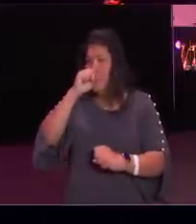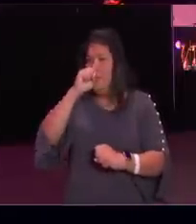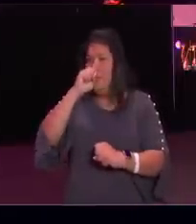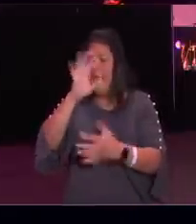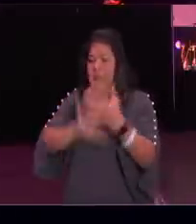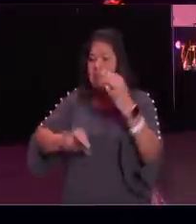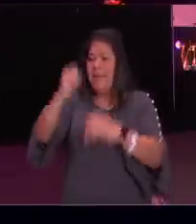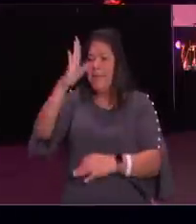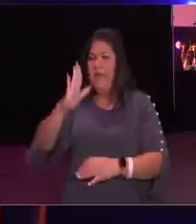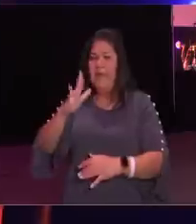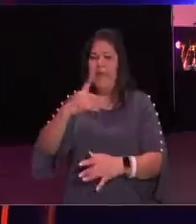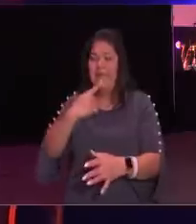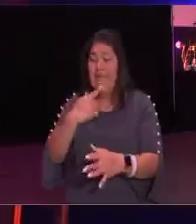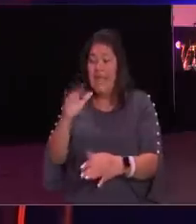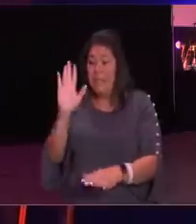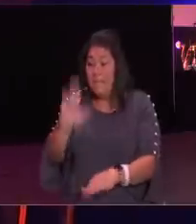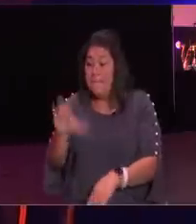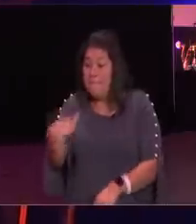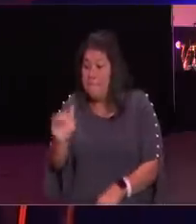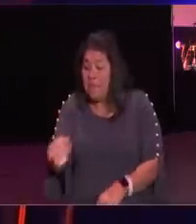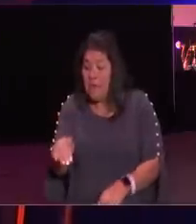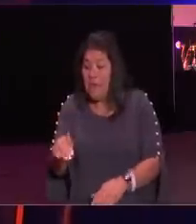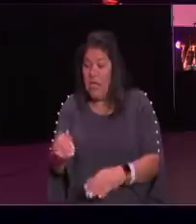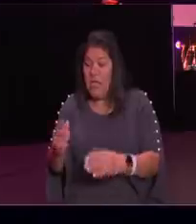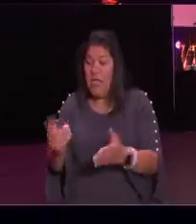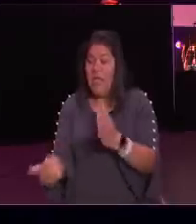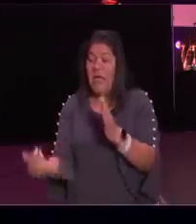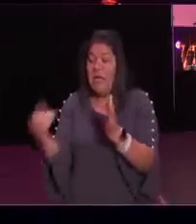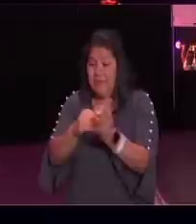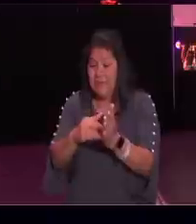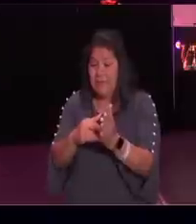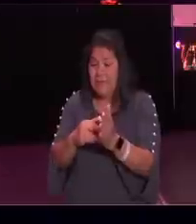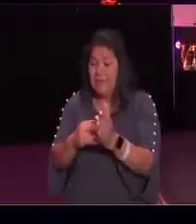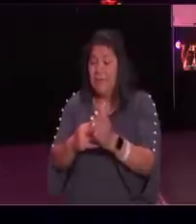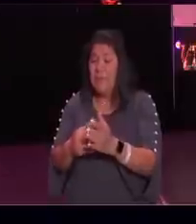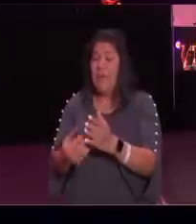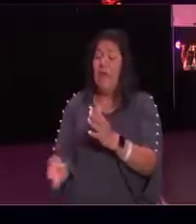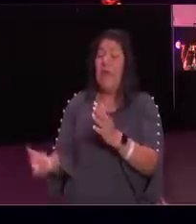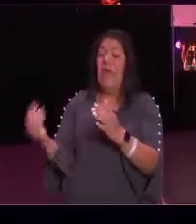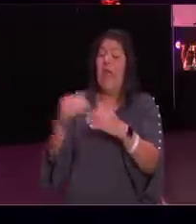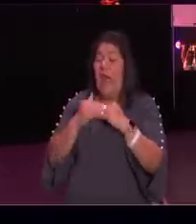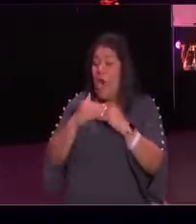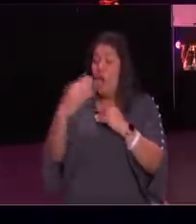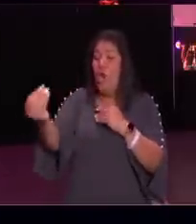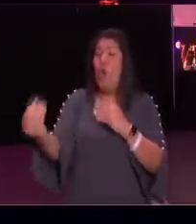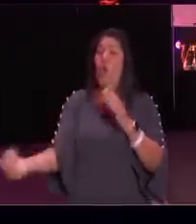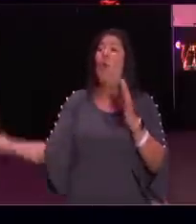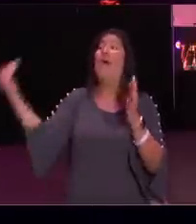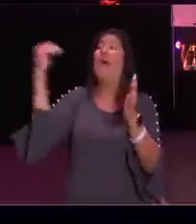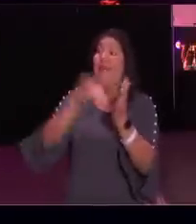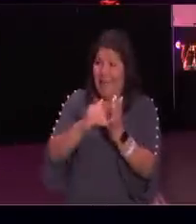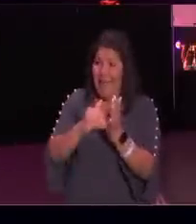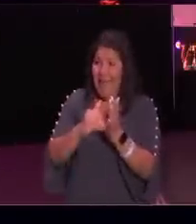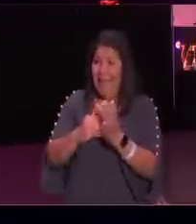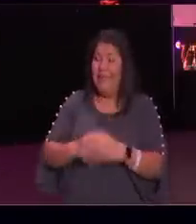the Spirit of God was saying, child, rest, reset, and go